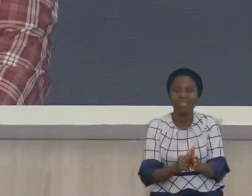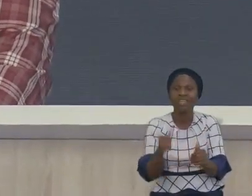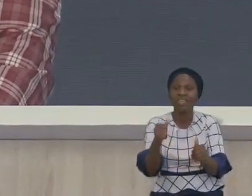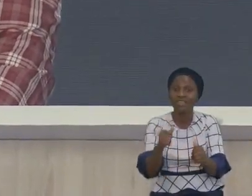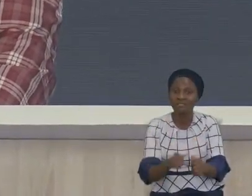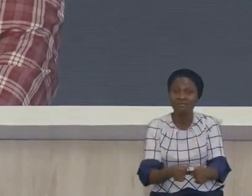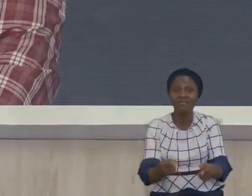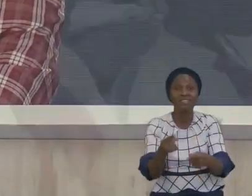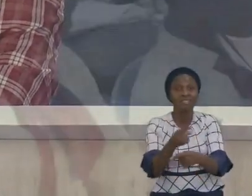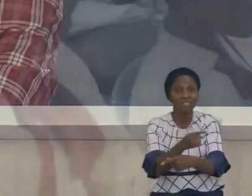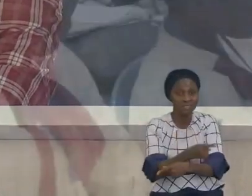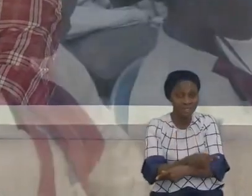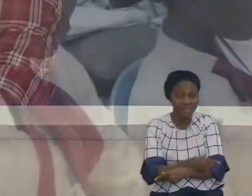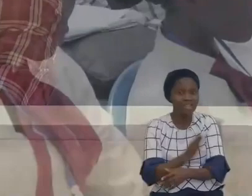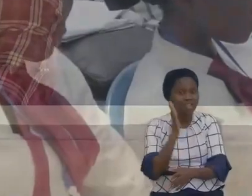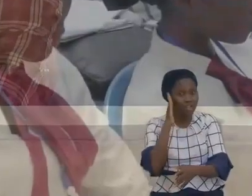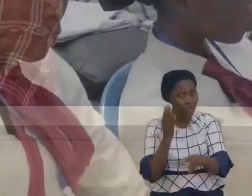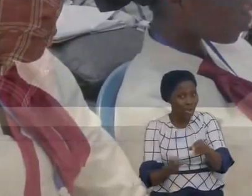going higher.